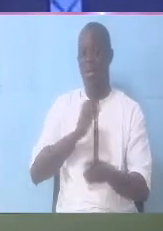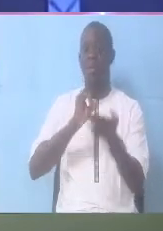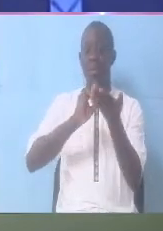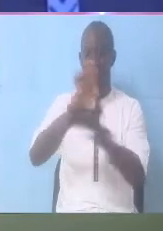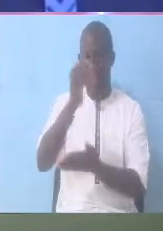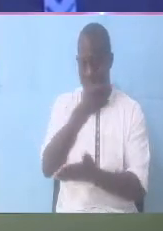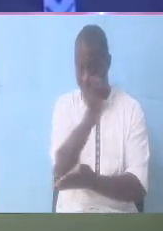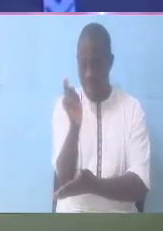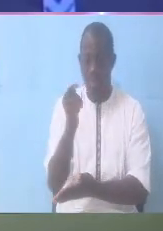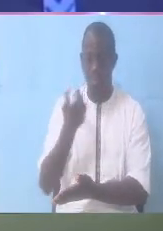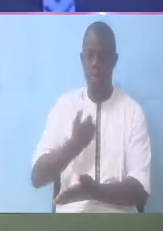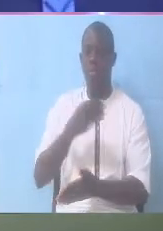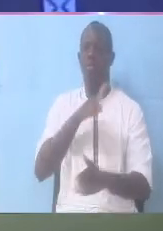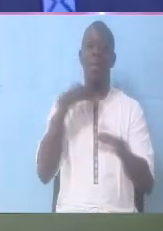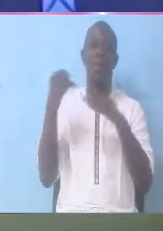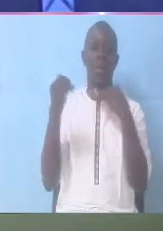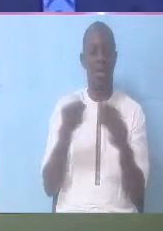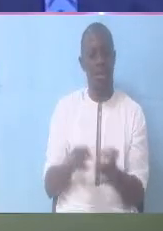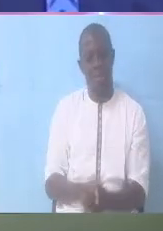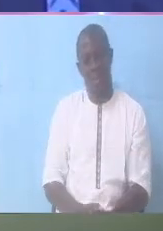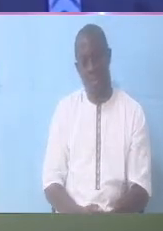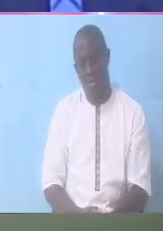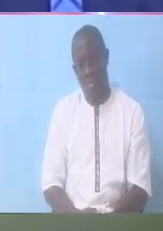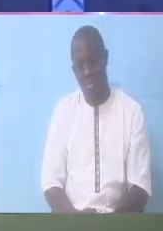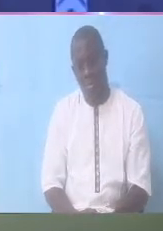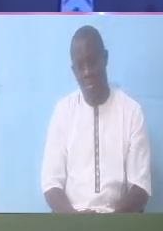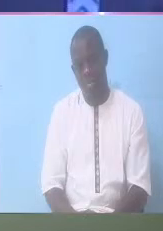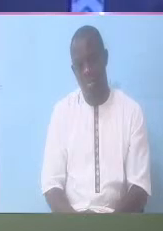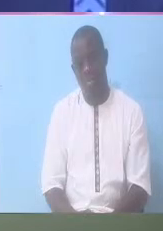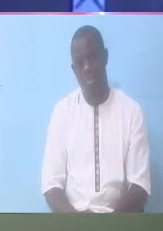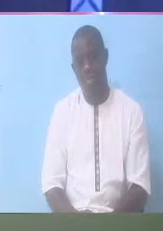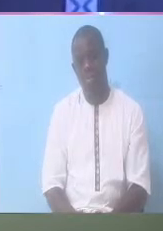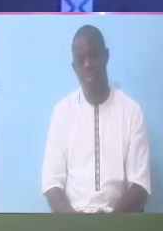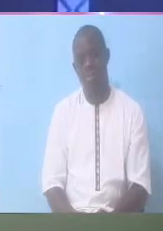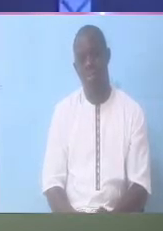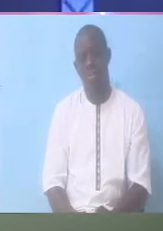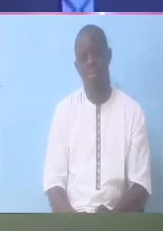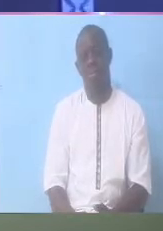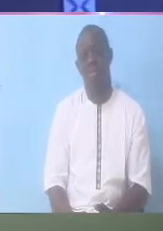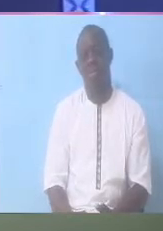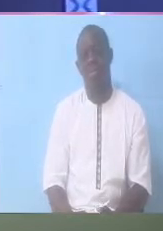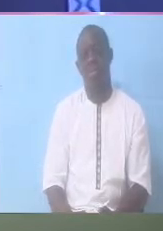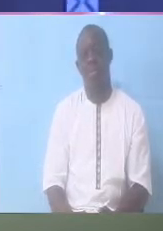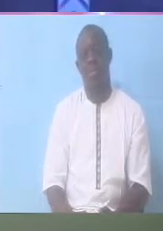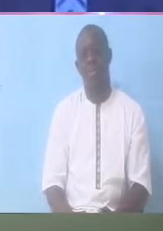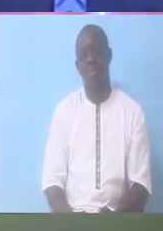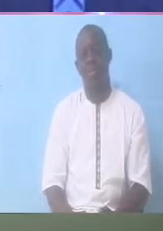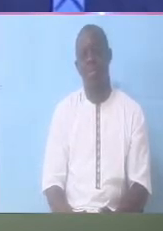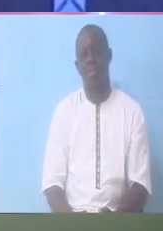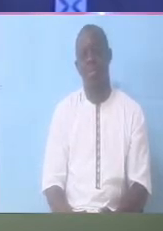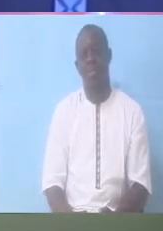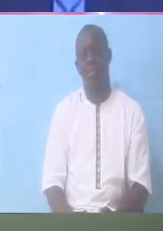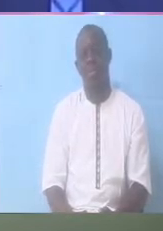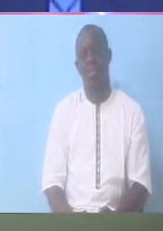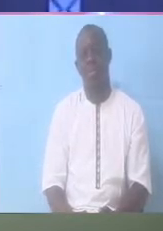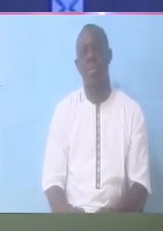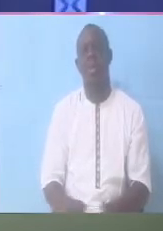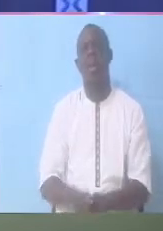ordered them to be killed. Yes, he said, let them deal with them. And Musa Jammeh came and said, let them finish them